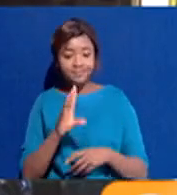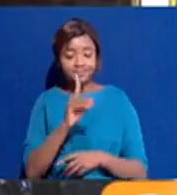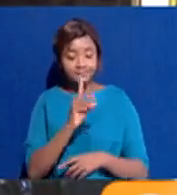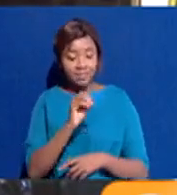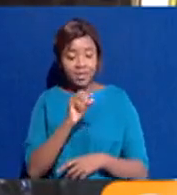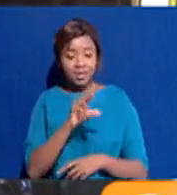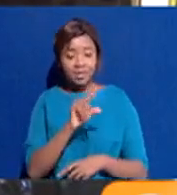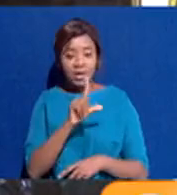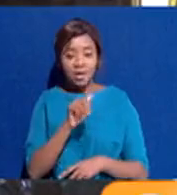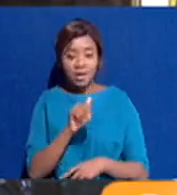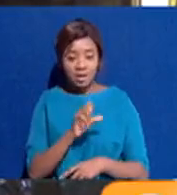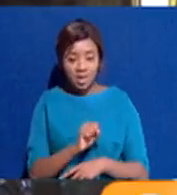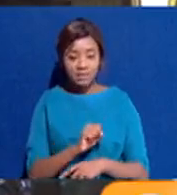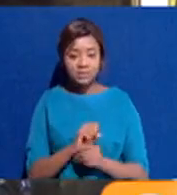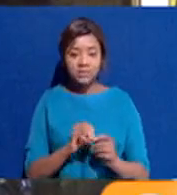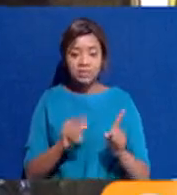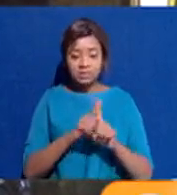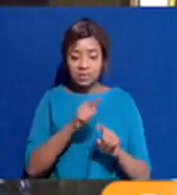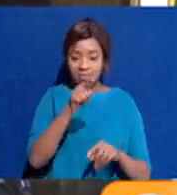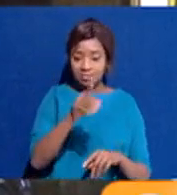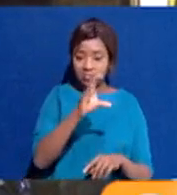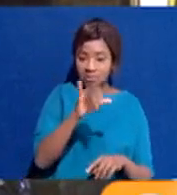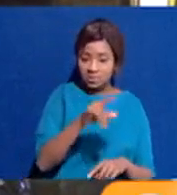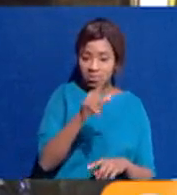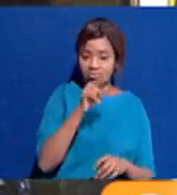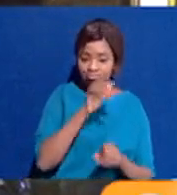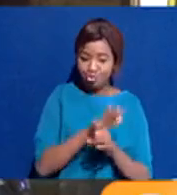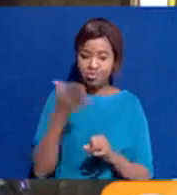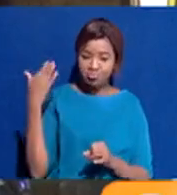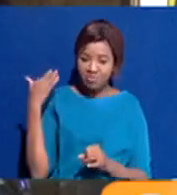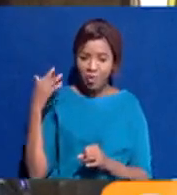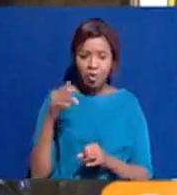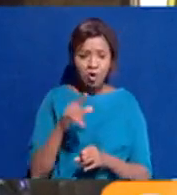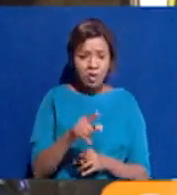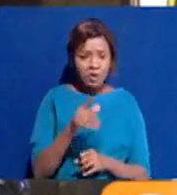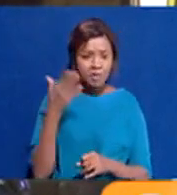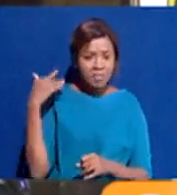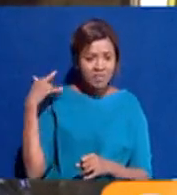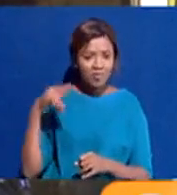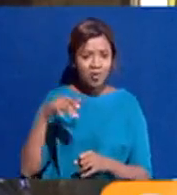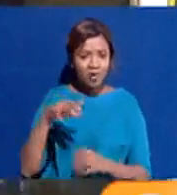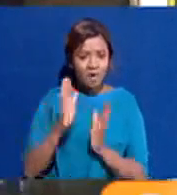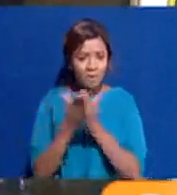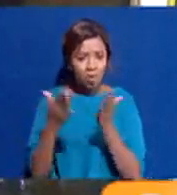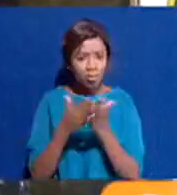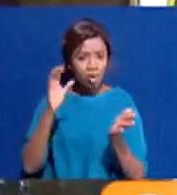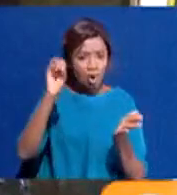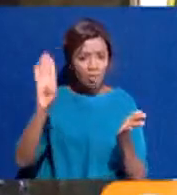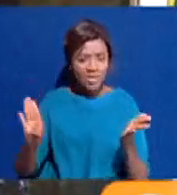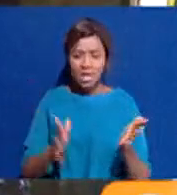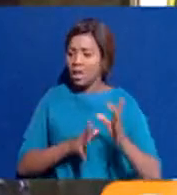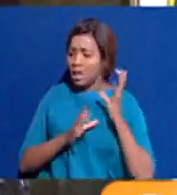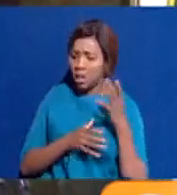soon, vile police walikuwa nabeba Okare's book, the famous OB, tunaibeba,